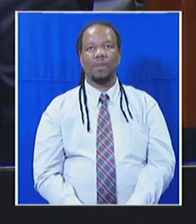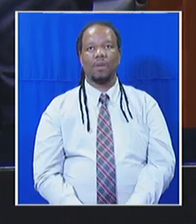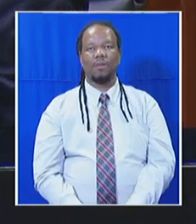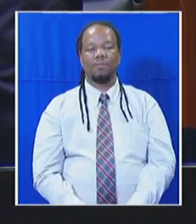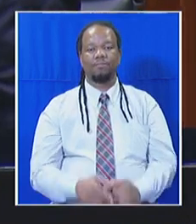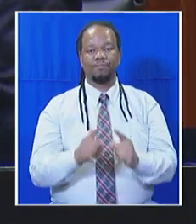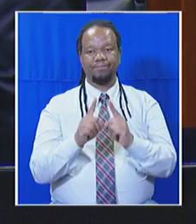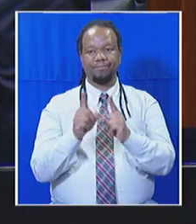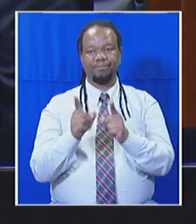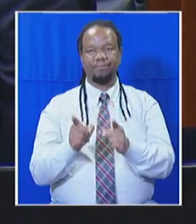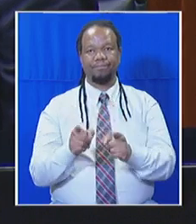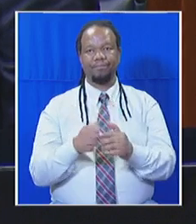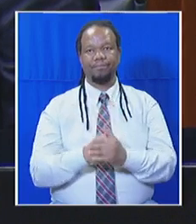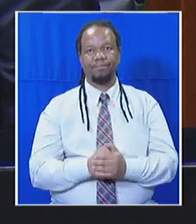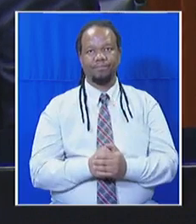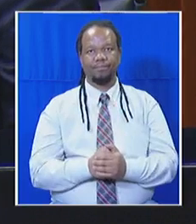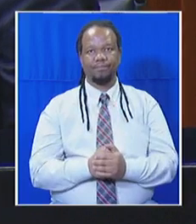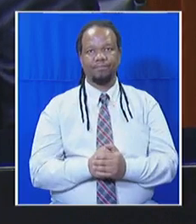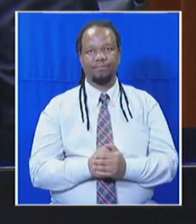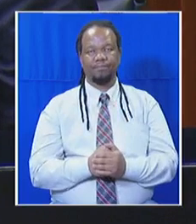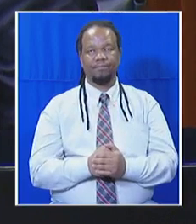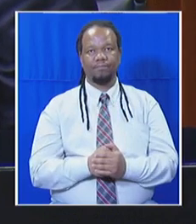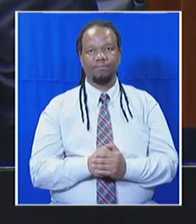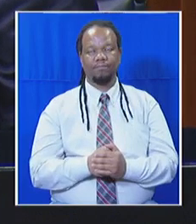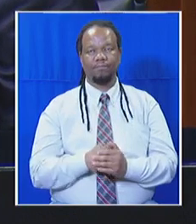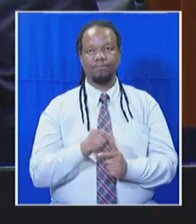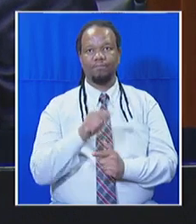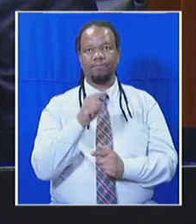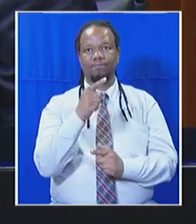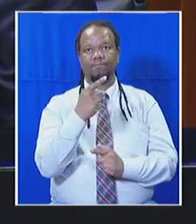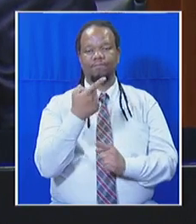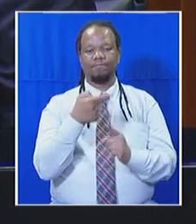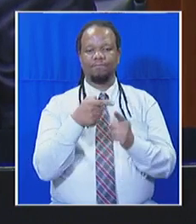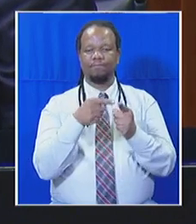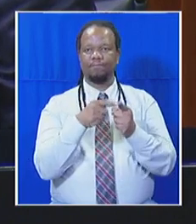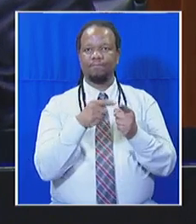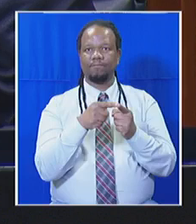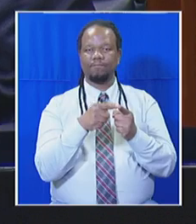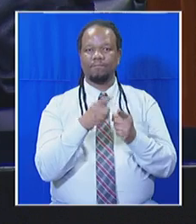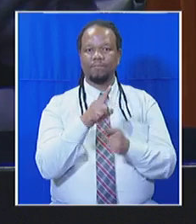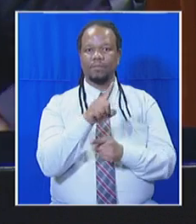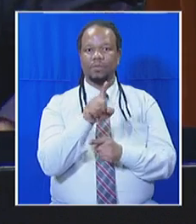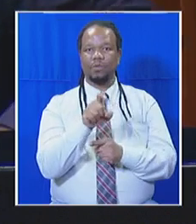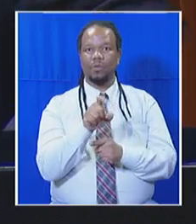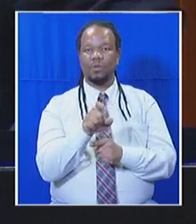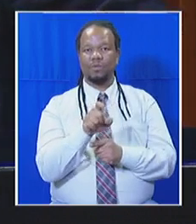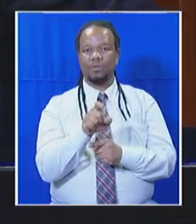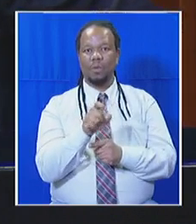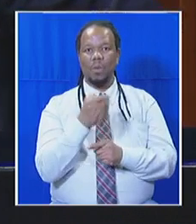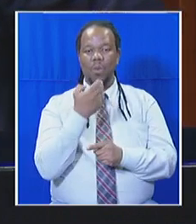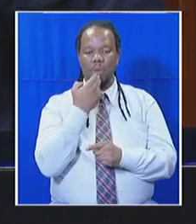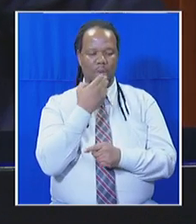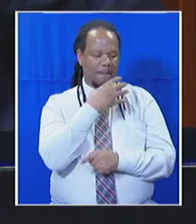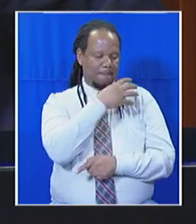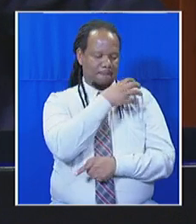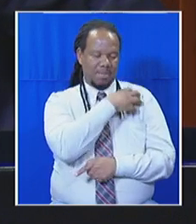Order. The first item on today's order paper is questions addressed to ministers in the